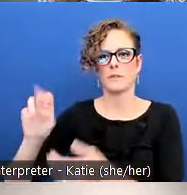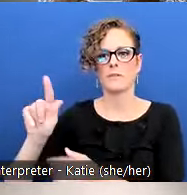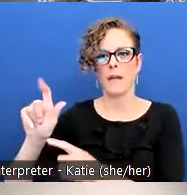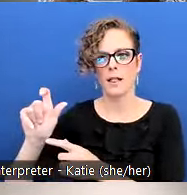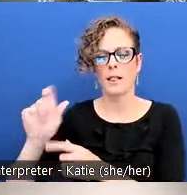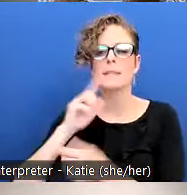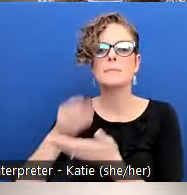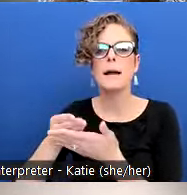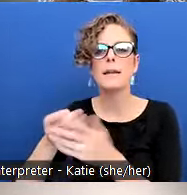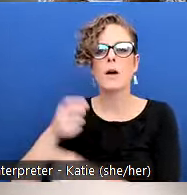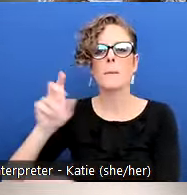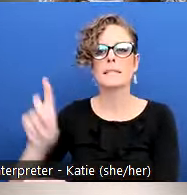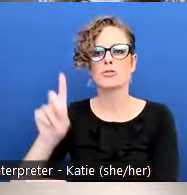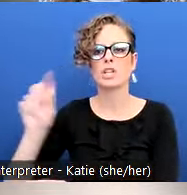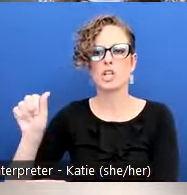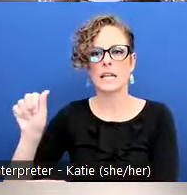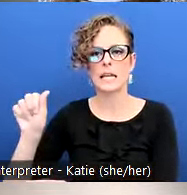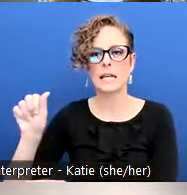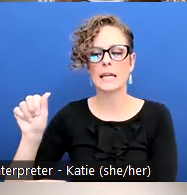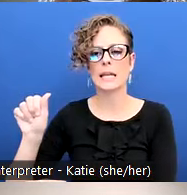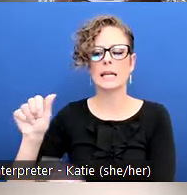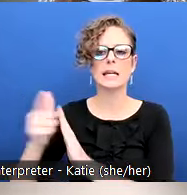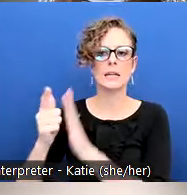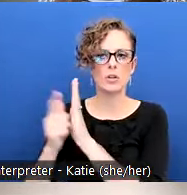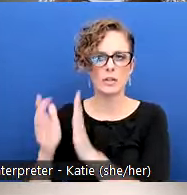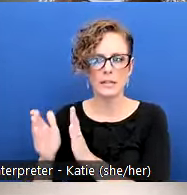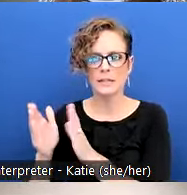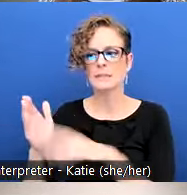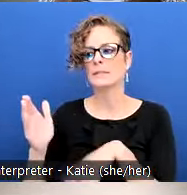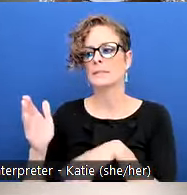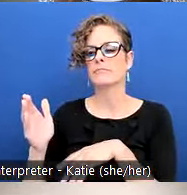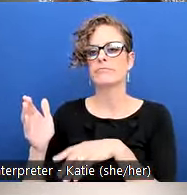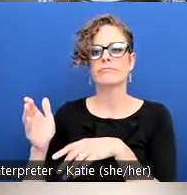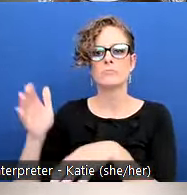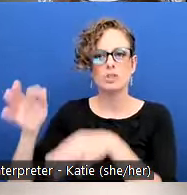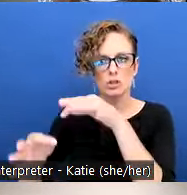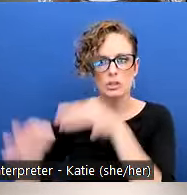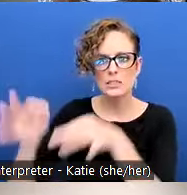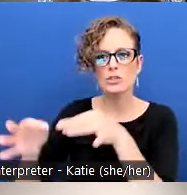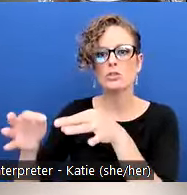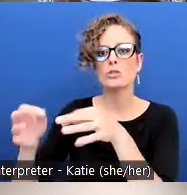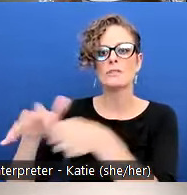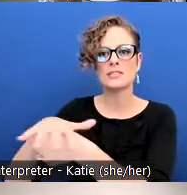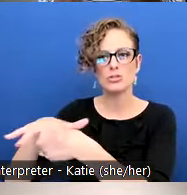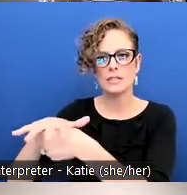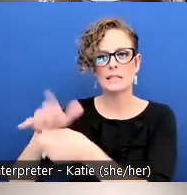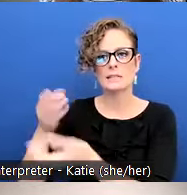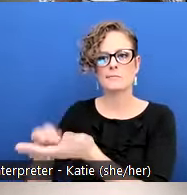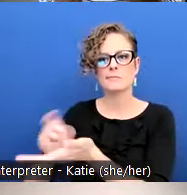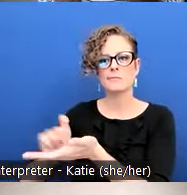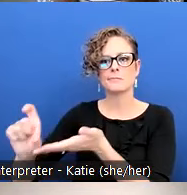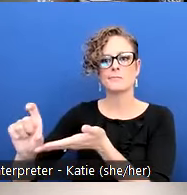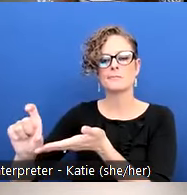is money that will go to judicial districts to to fund, really to